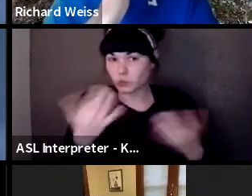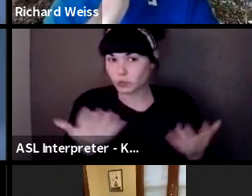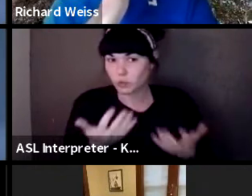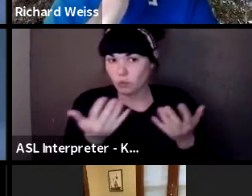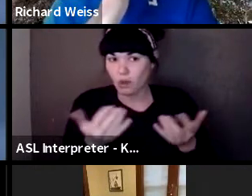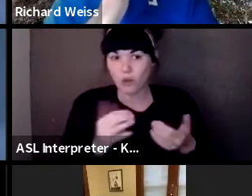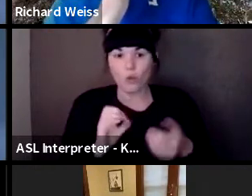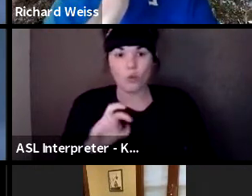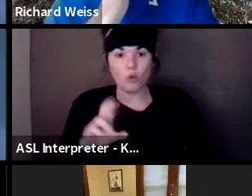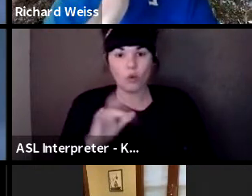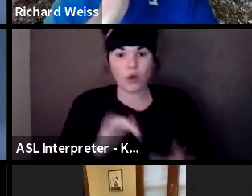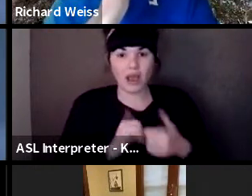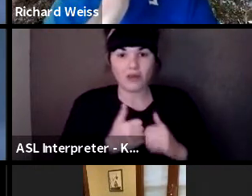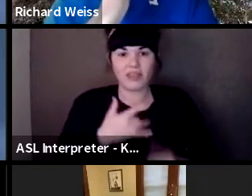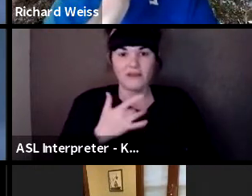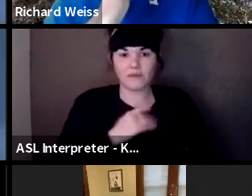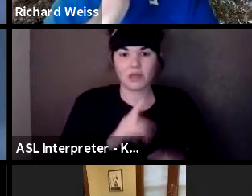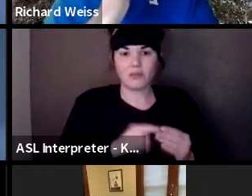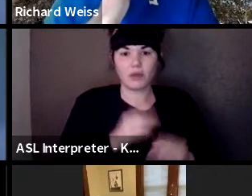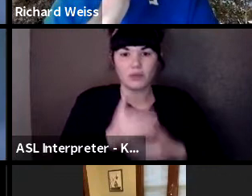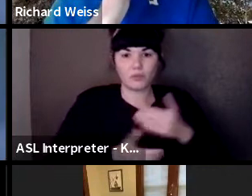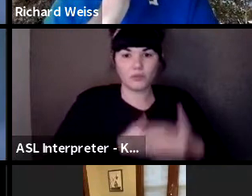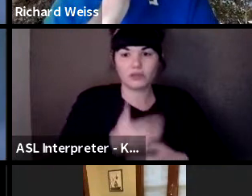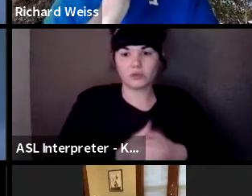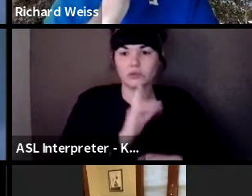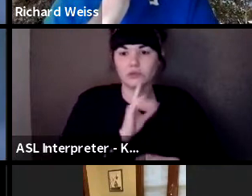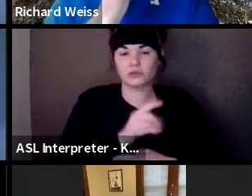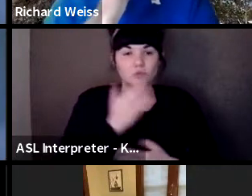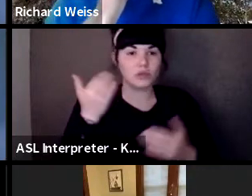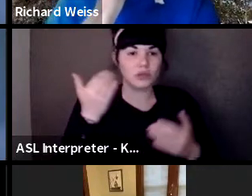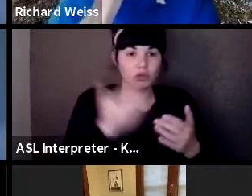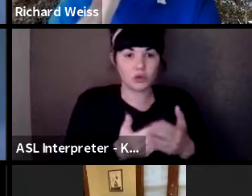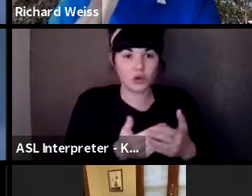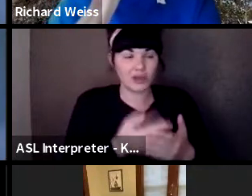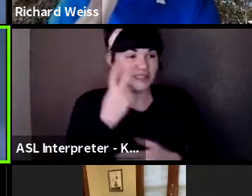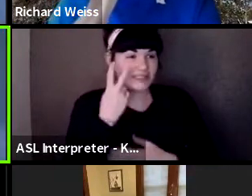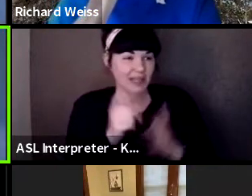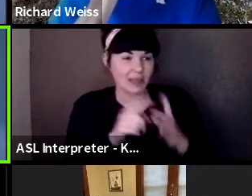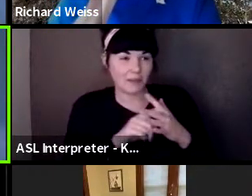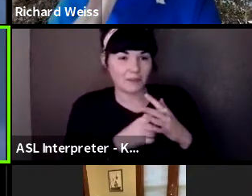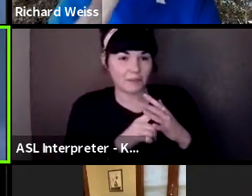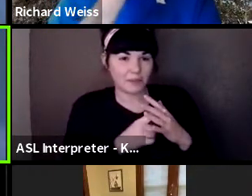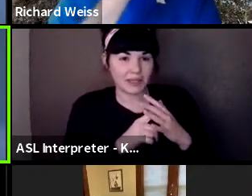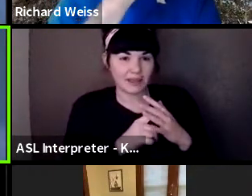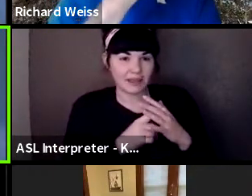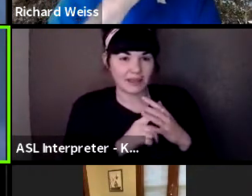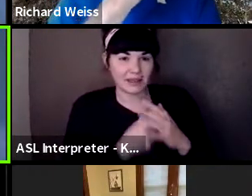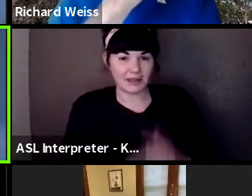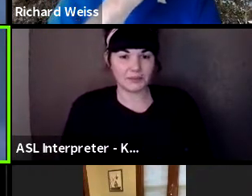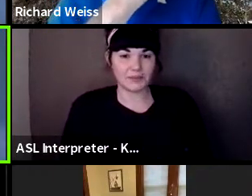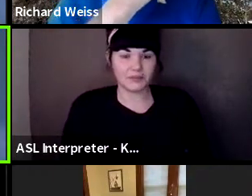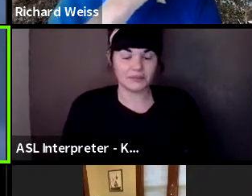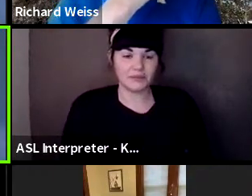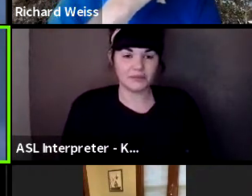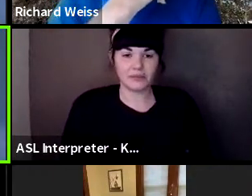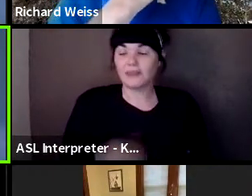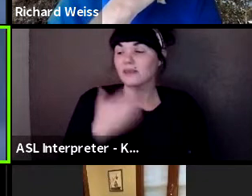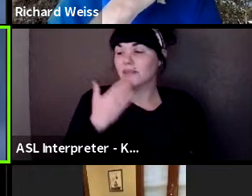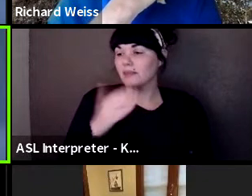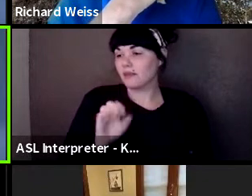seeing the beginning in sight. Thanks, Edward. And how about you, Julianne?